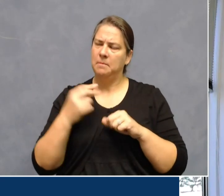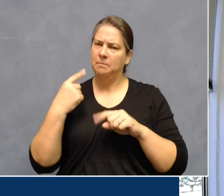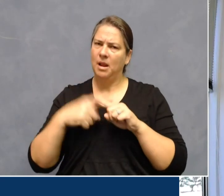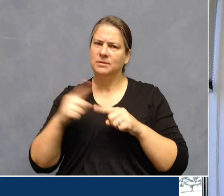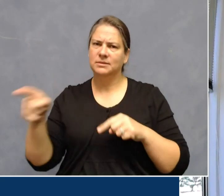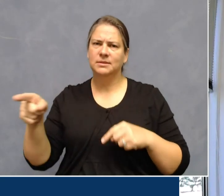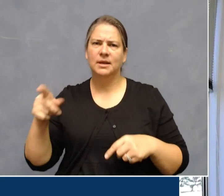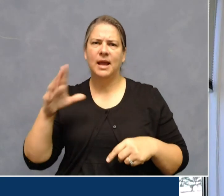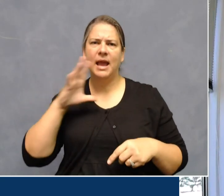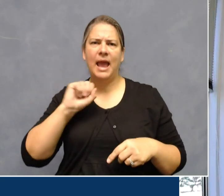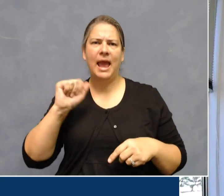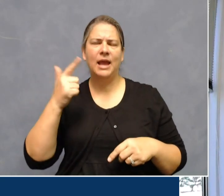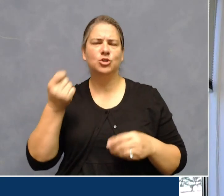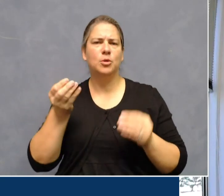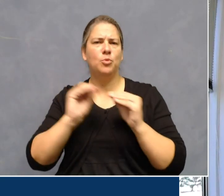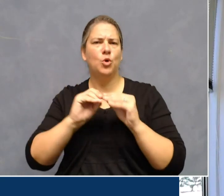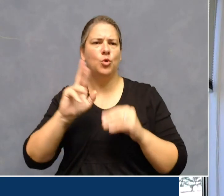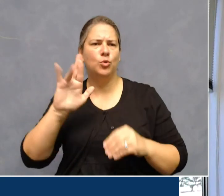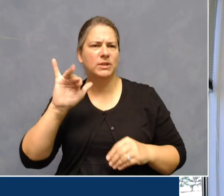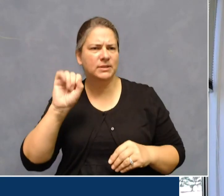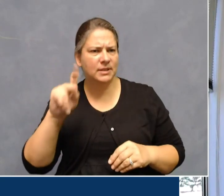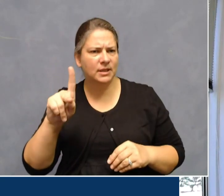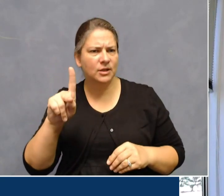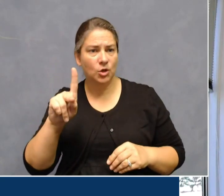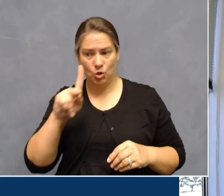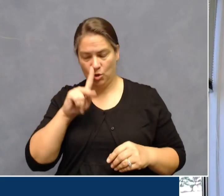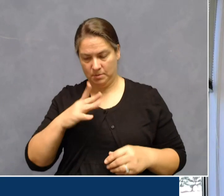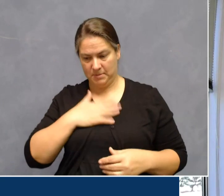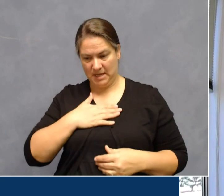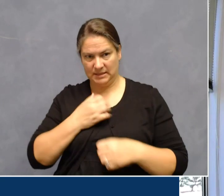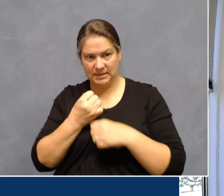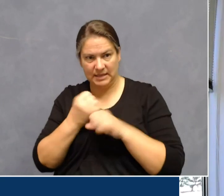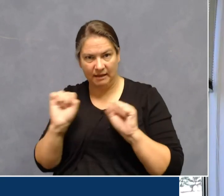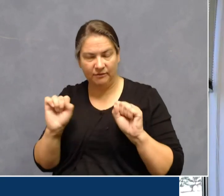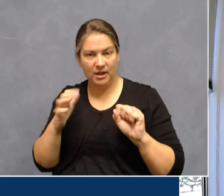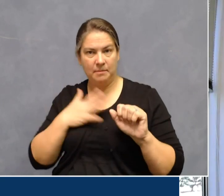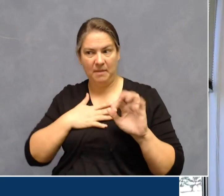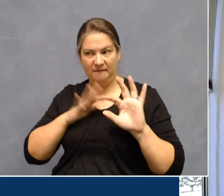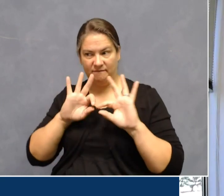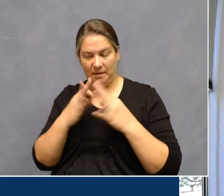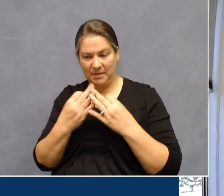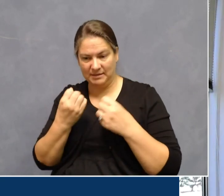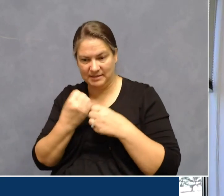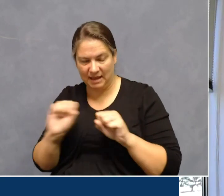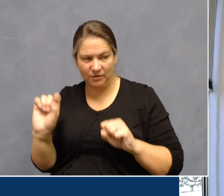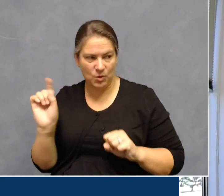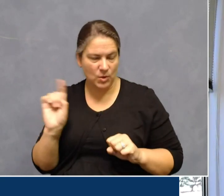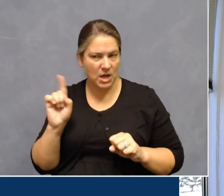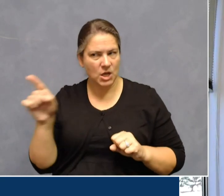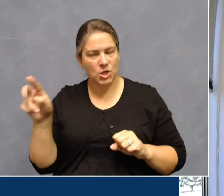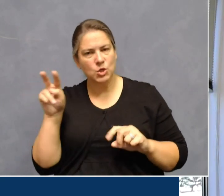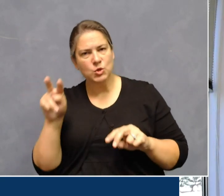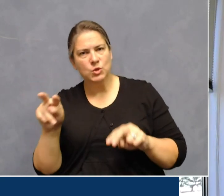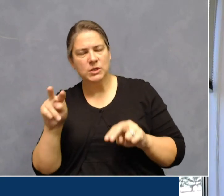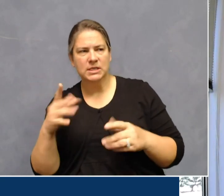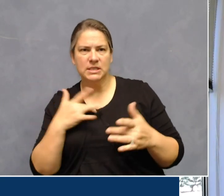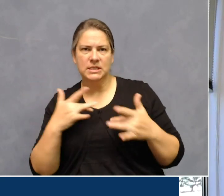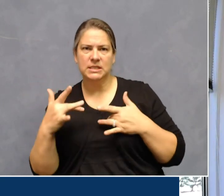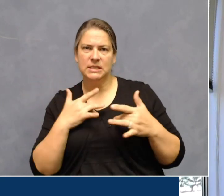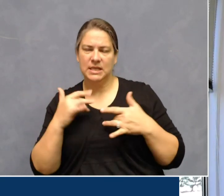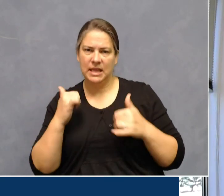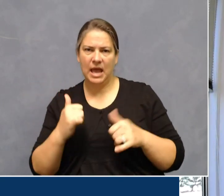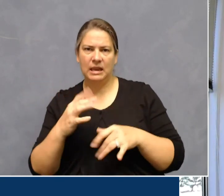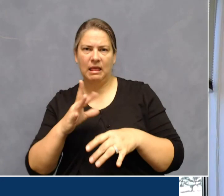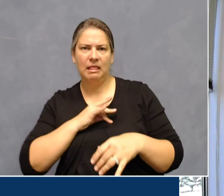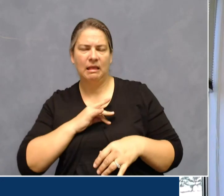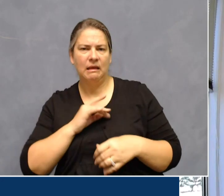They're worried about their own safety. They're worried about their families and their friends and their loved ones' safety who will get sick from this. They're worried about